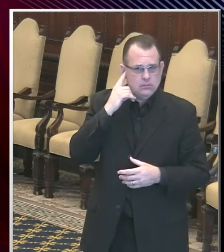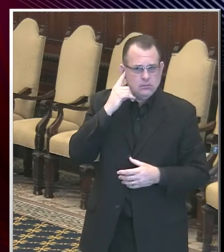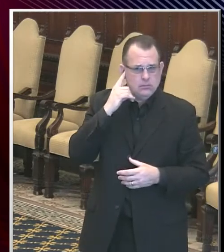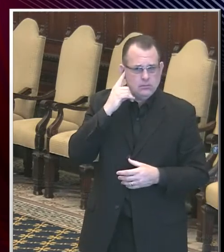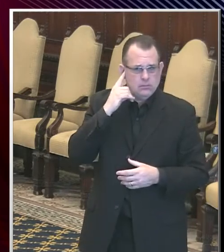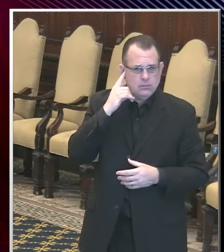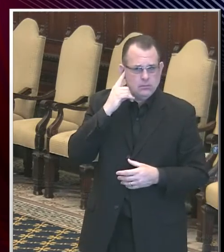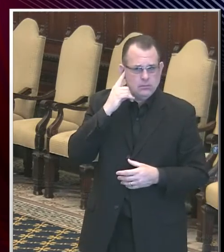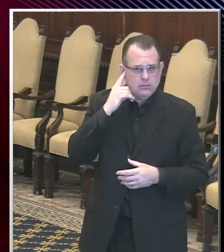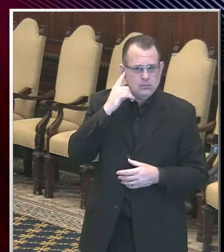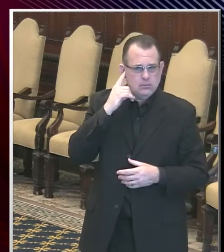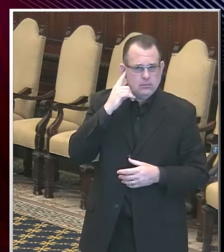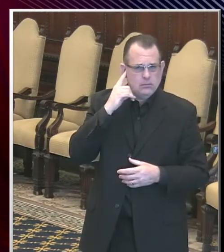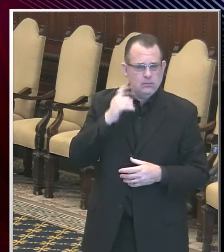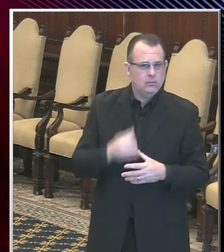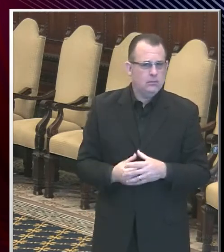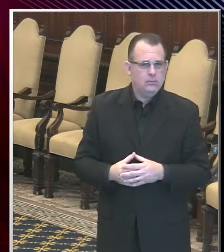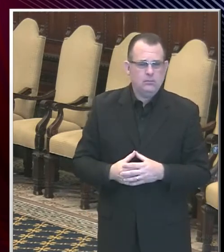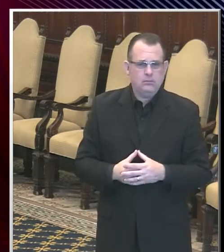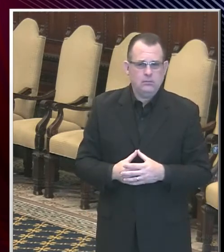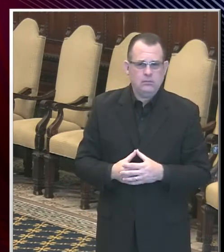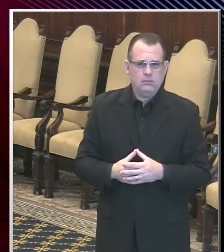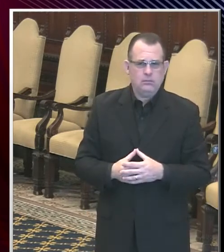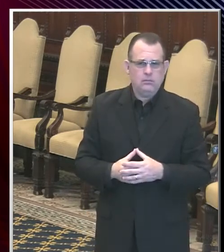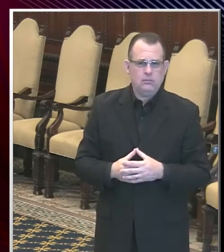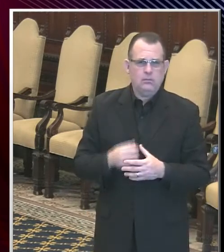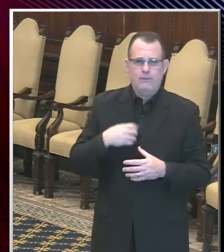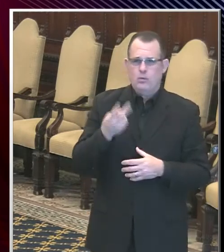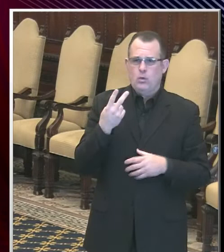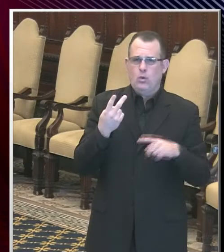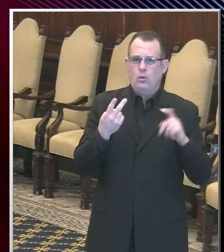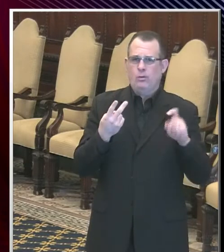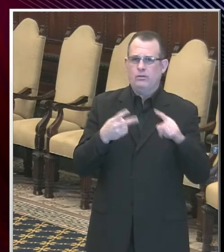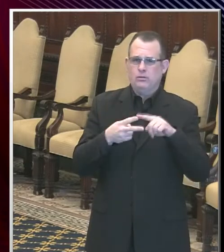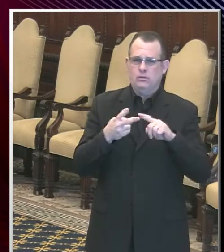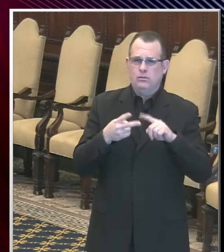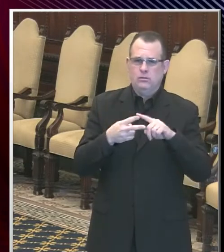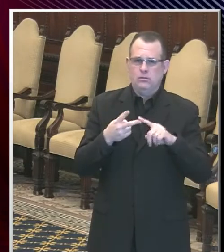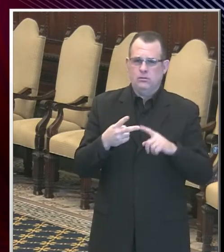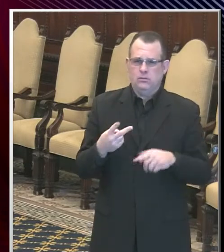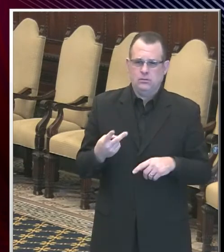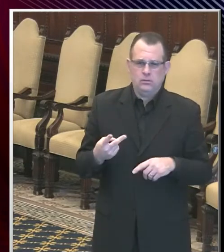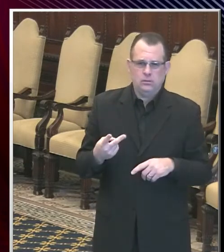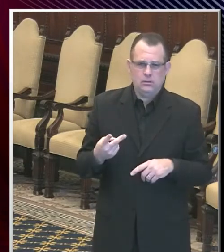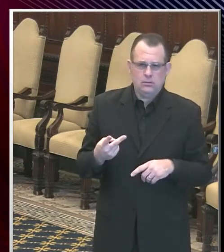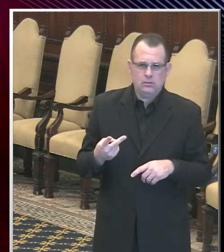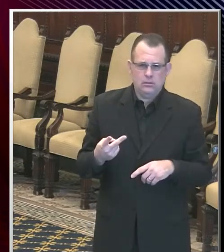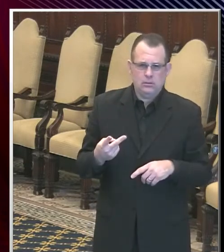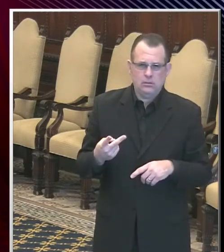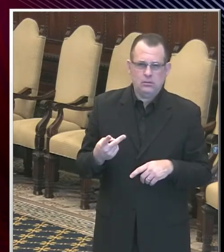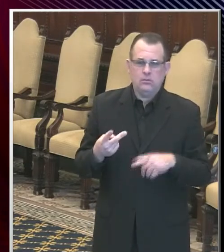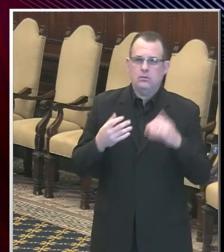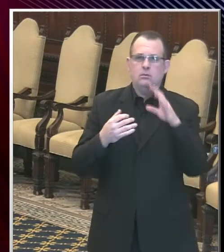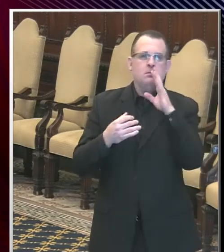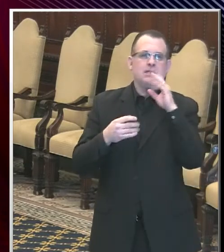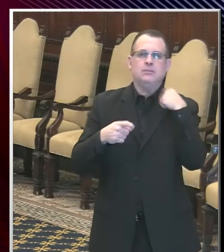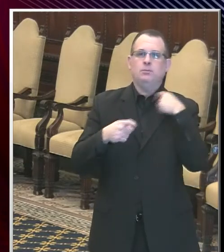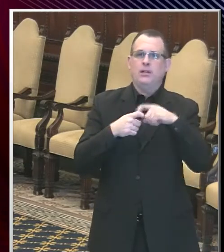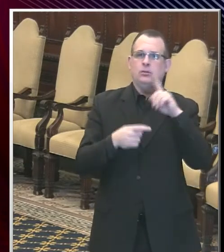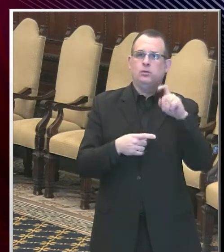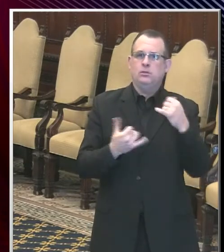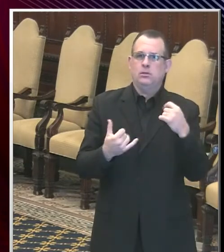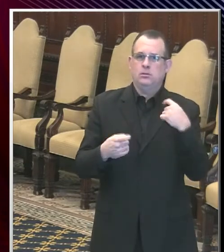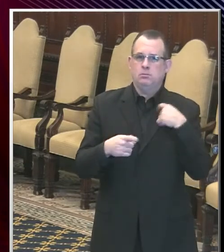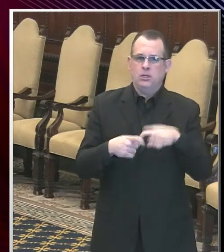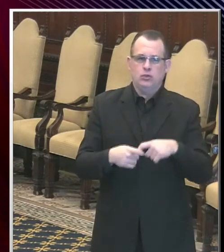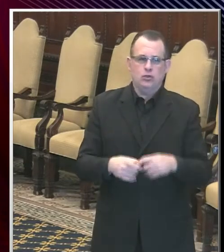Good afternoon, Mayor. I have two questions. I would like to have translation in Spanish, please. Claro que sí, Argenis. Buenas